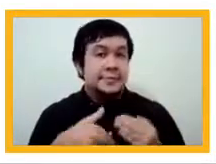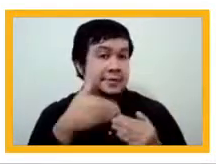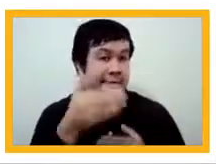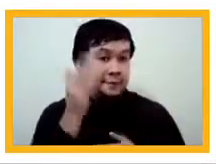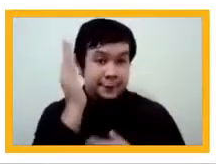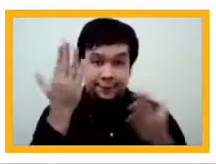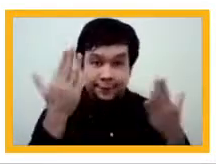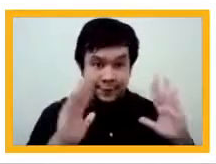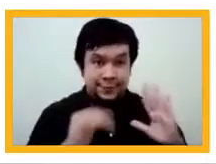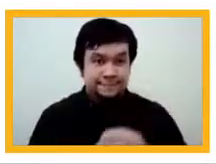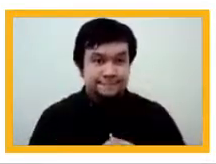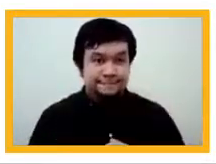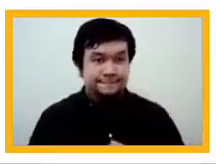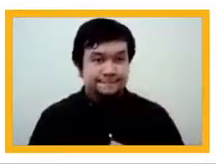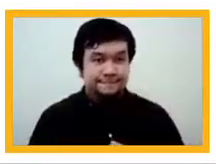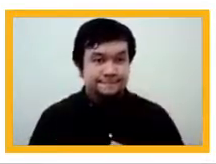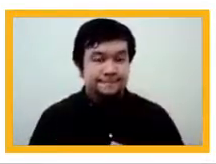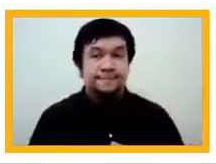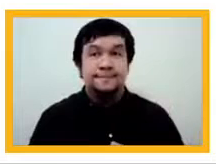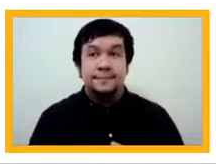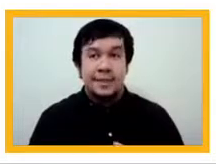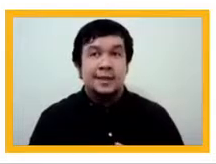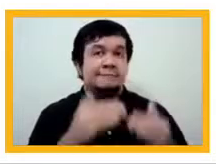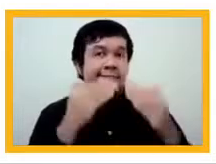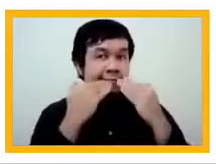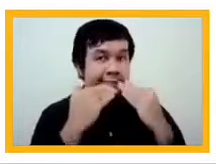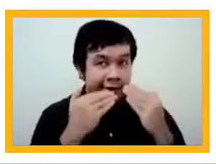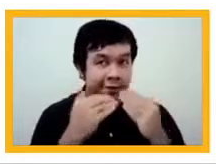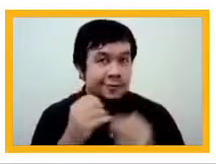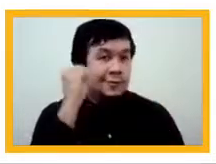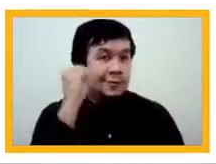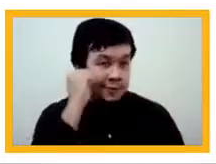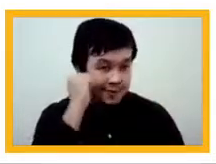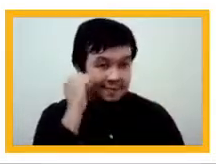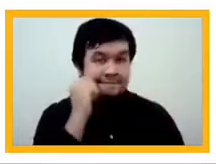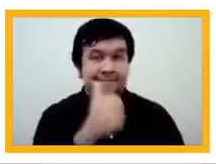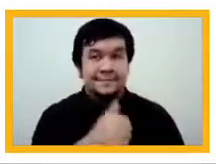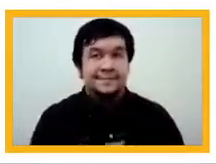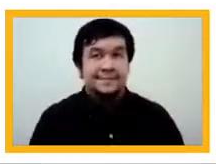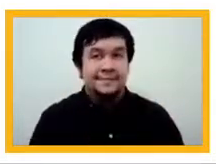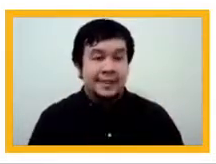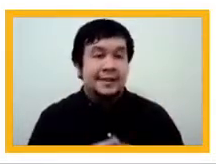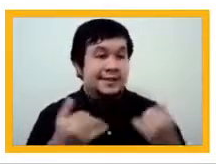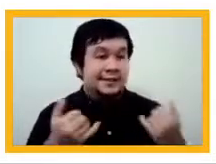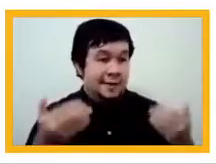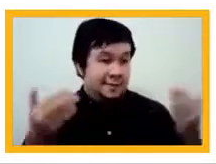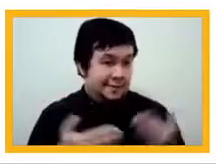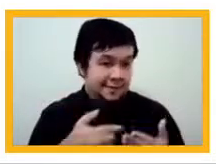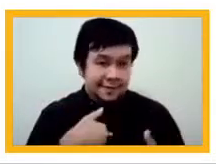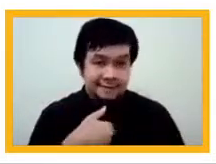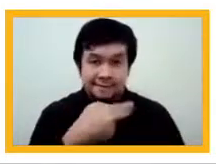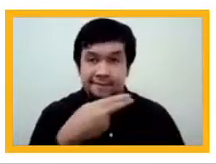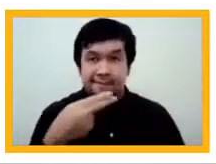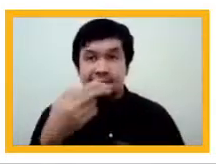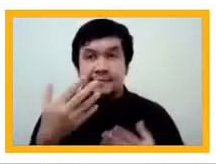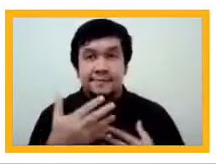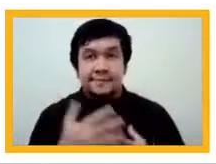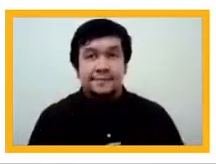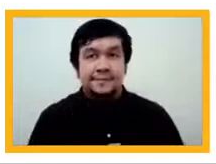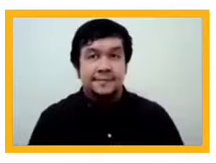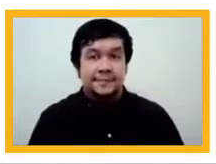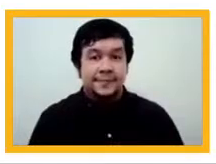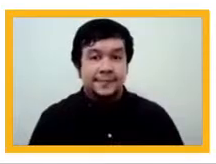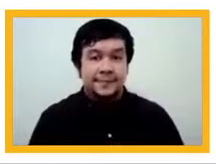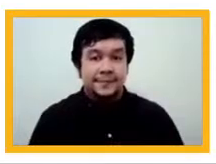Thank you so much, Susann. Thank you for a kind introduction. Yes, my name is Mek Yong Shin, education specialist in education sector